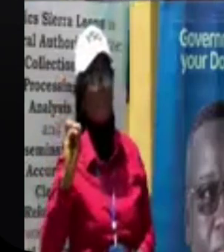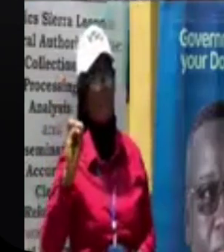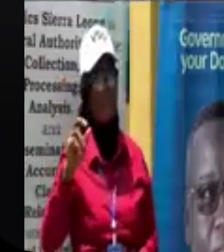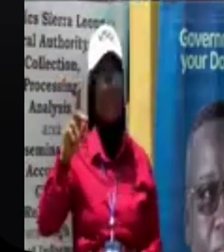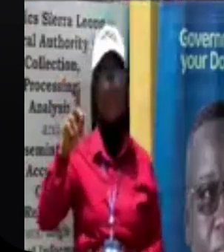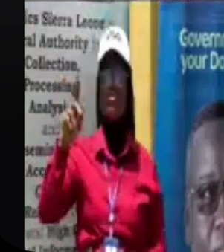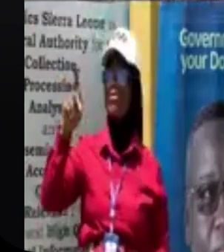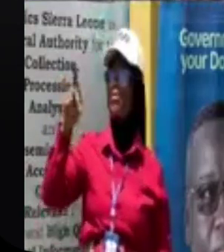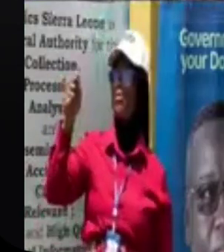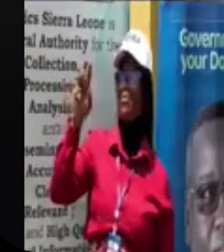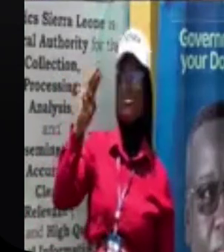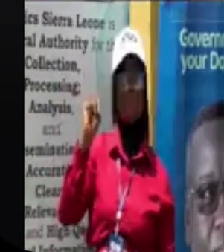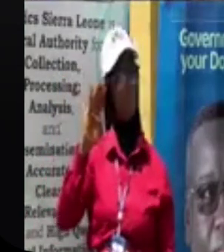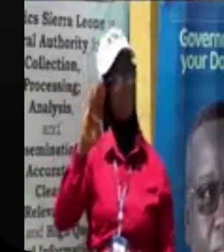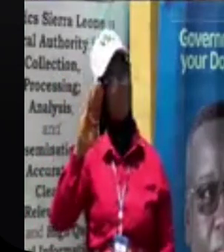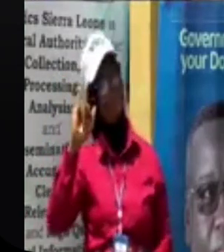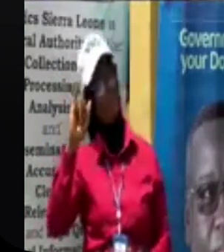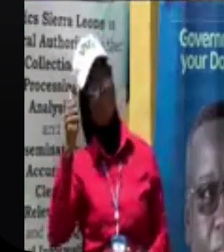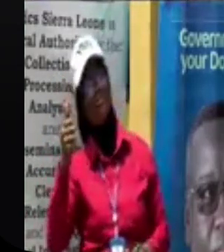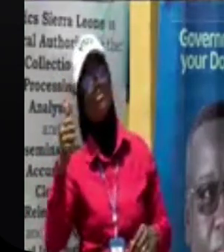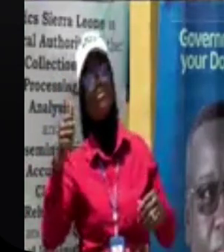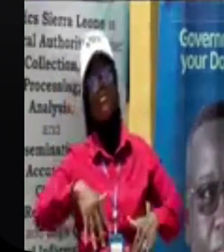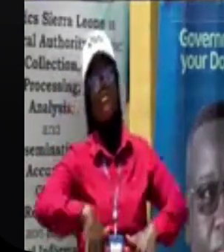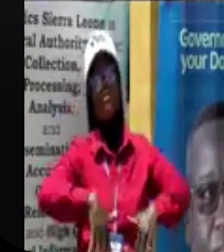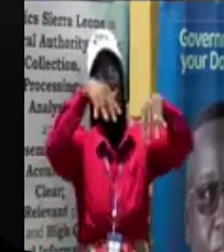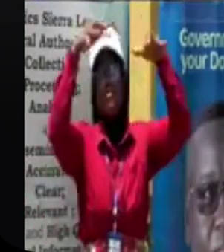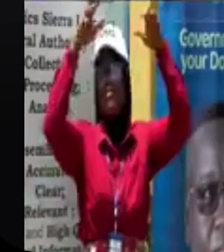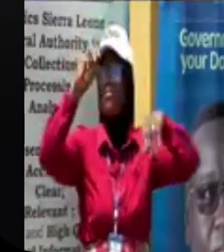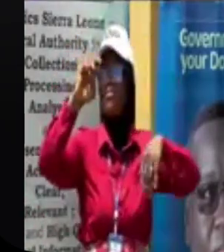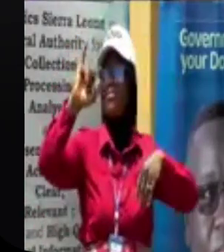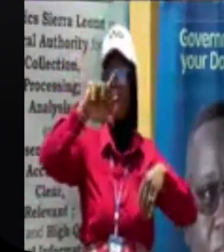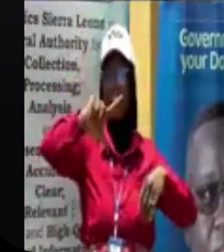a giant mill where we able for mill over